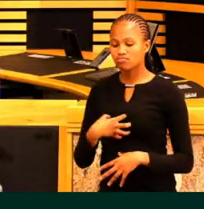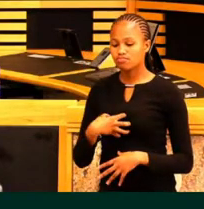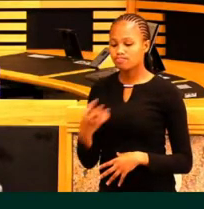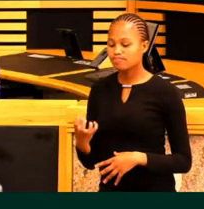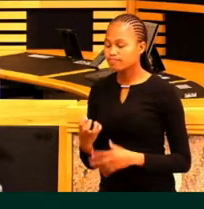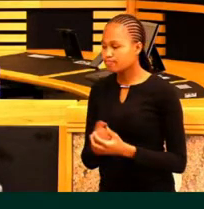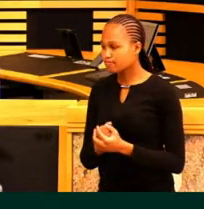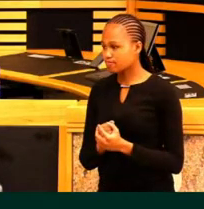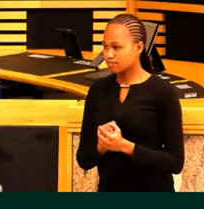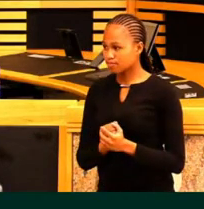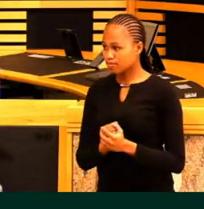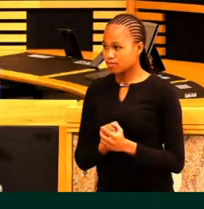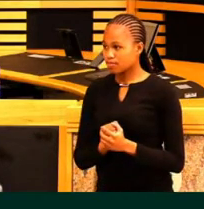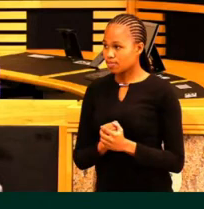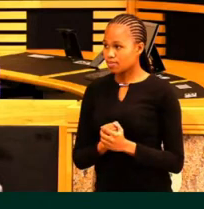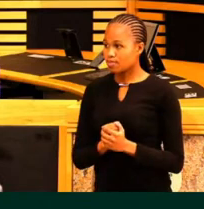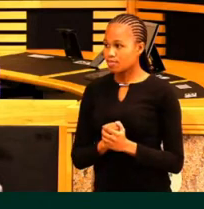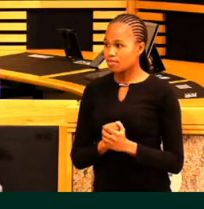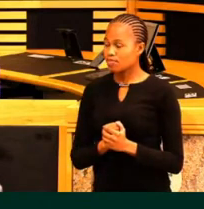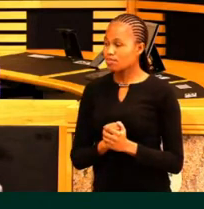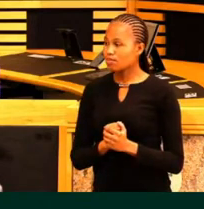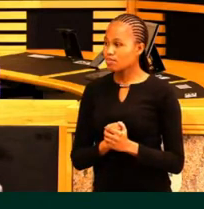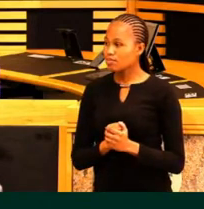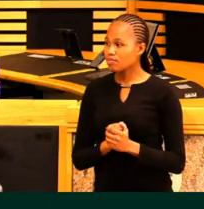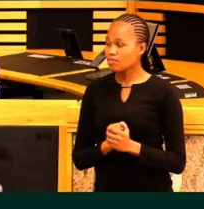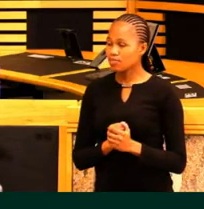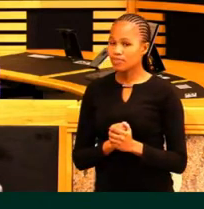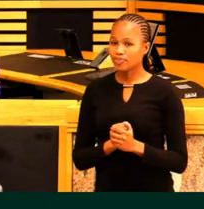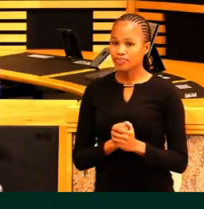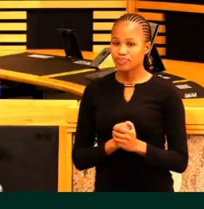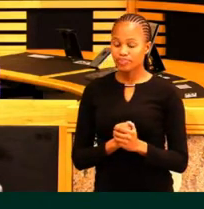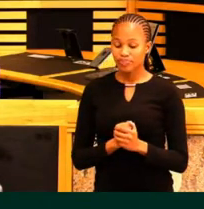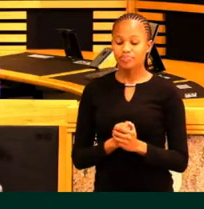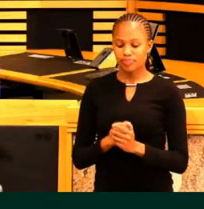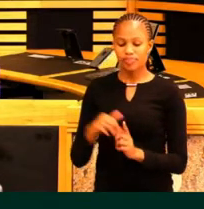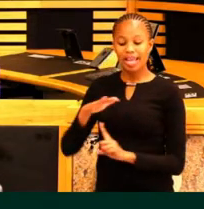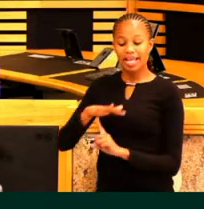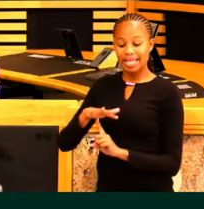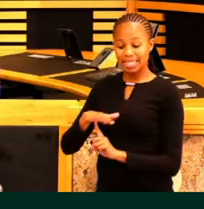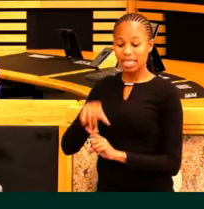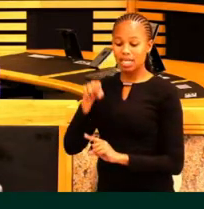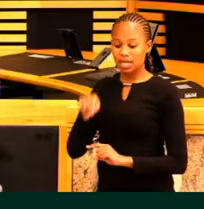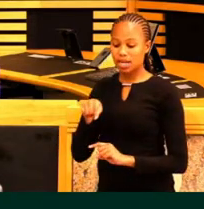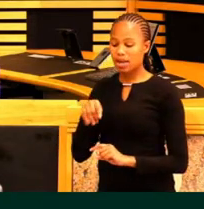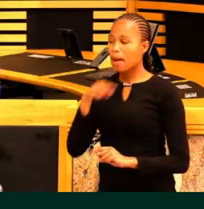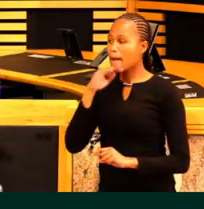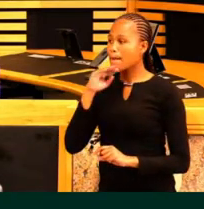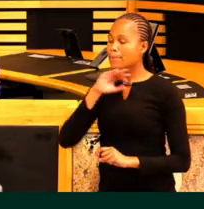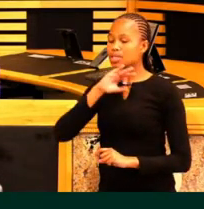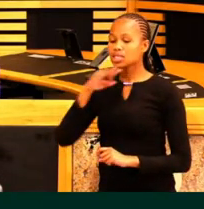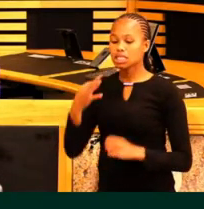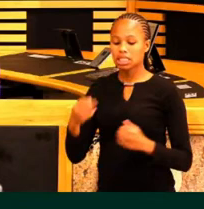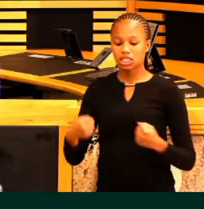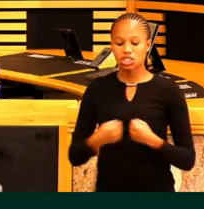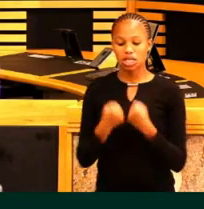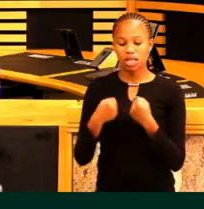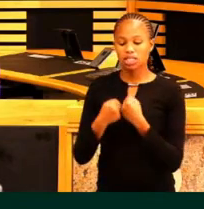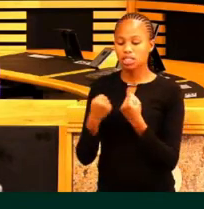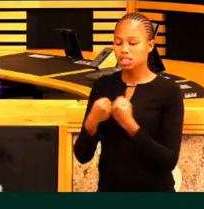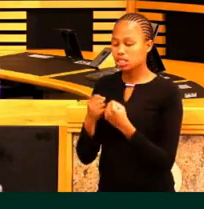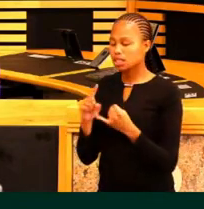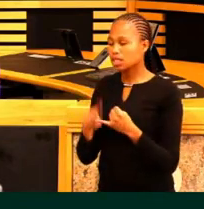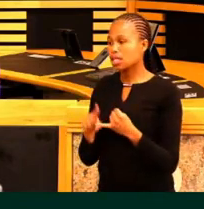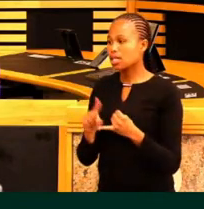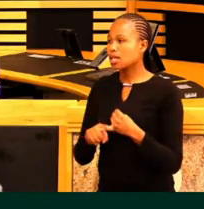that's another thing and at the center of that it's triple challenges which is unemployment poverty and